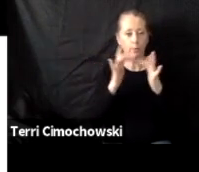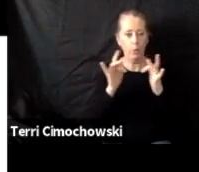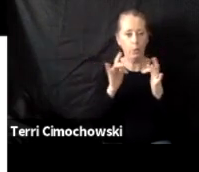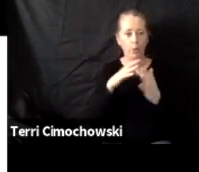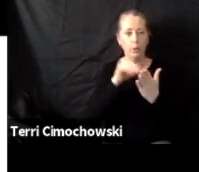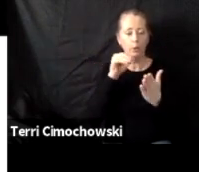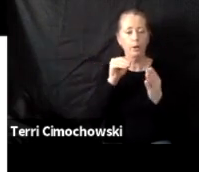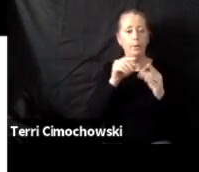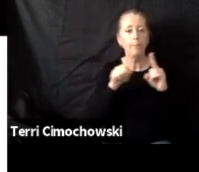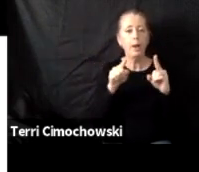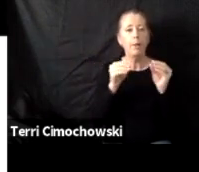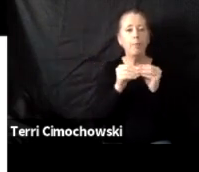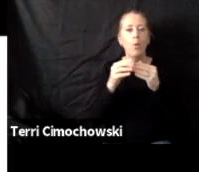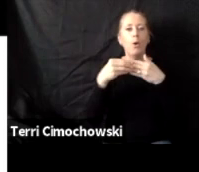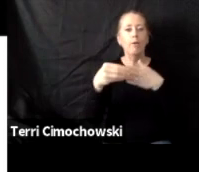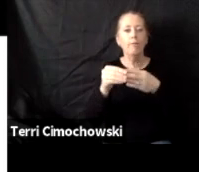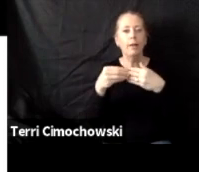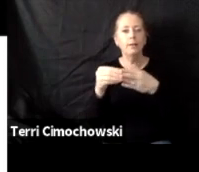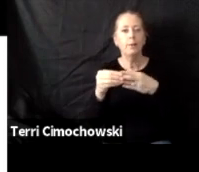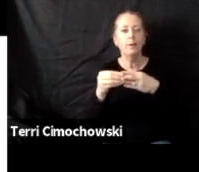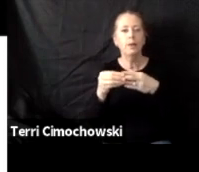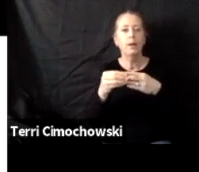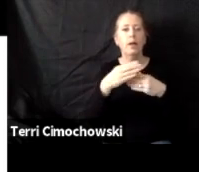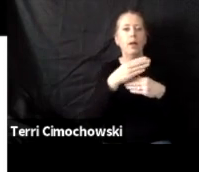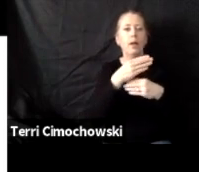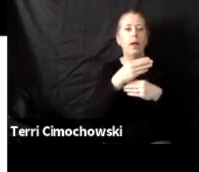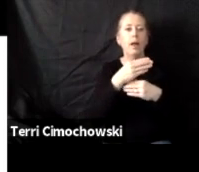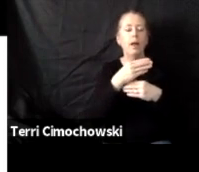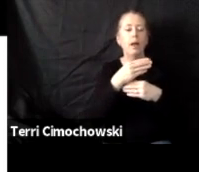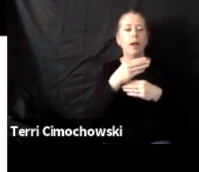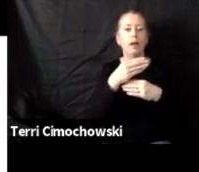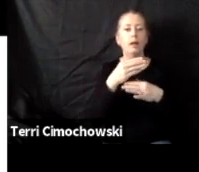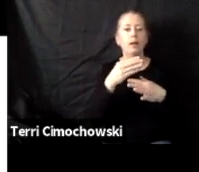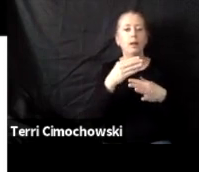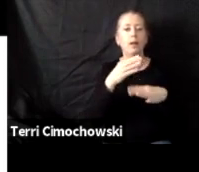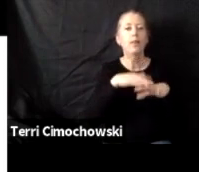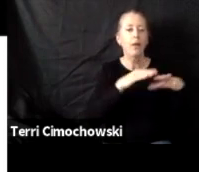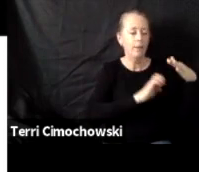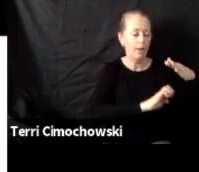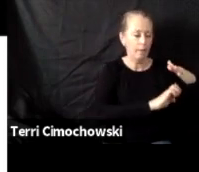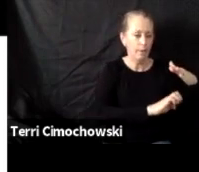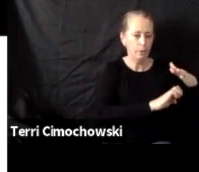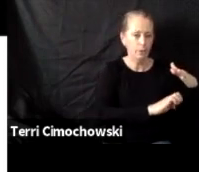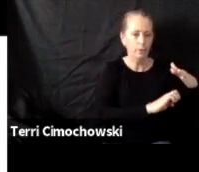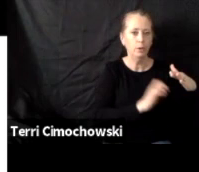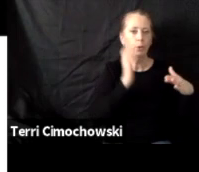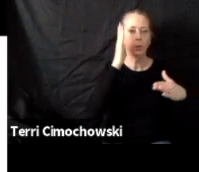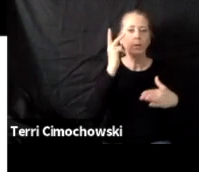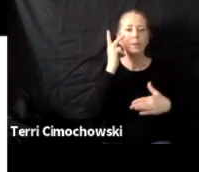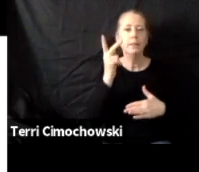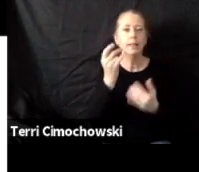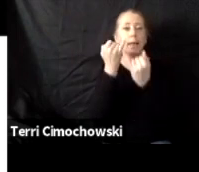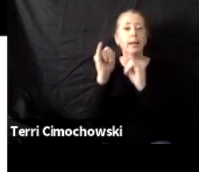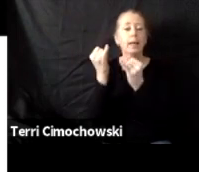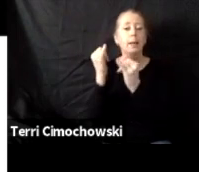schedule than they currently have, plus a more flexible schedule than is currently, or than will be in the elementary level. You're going to see